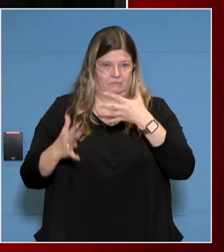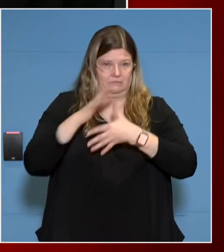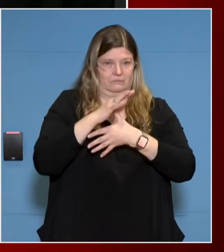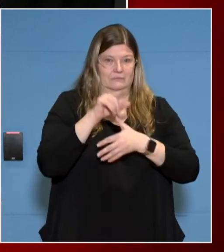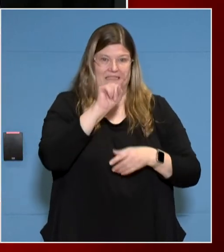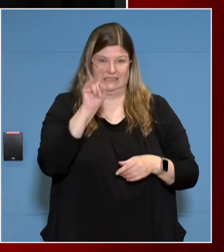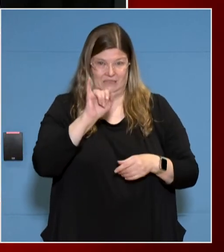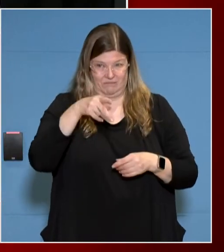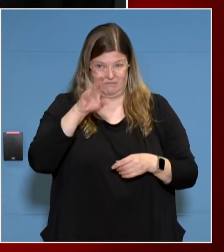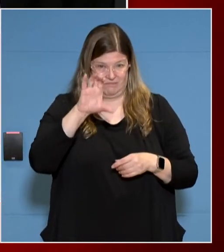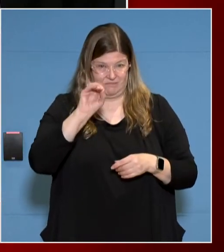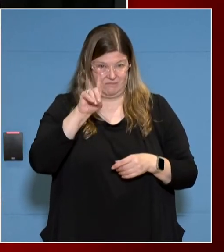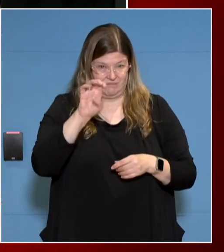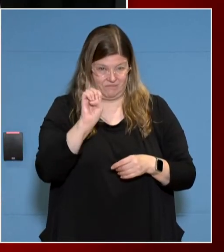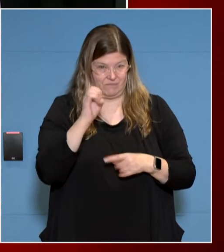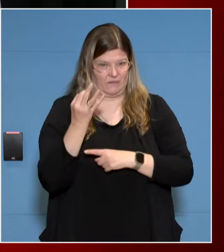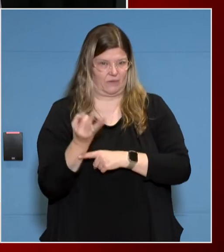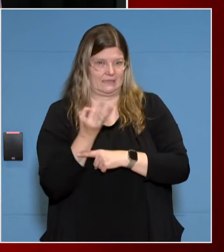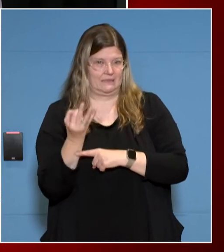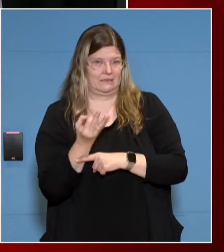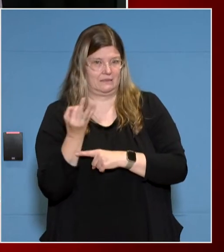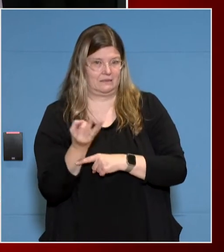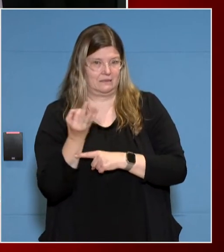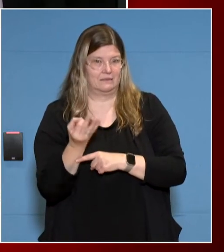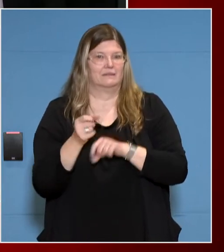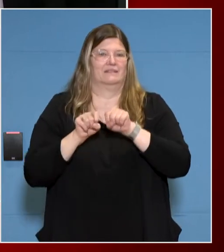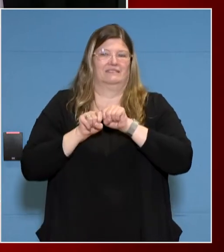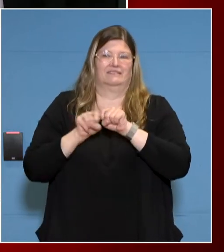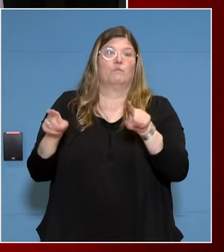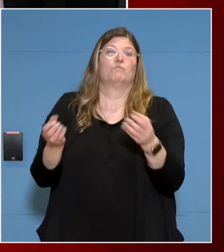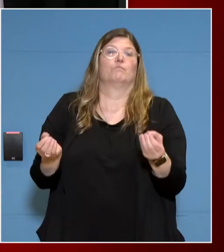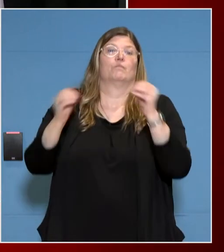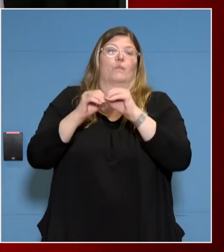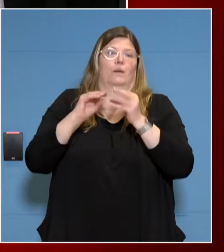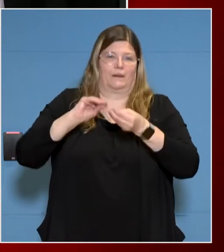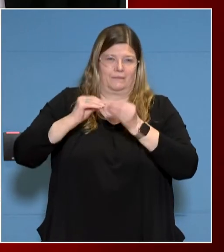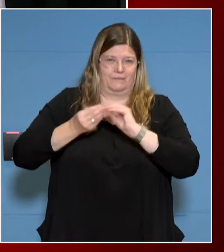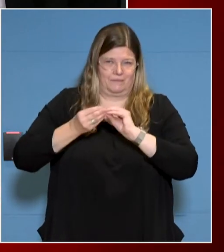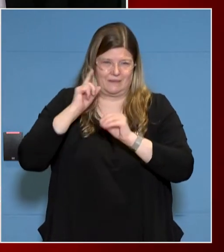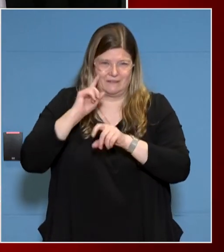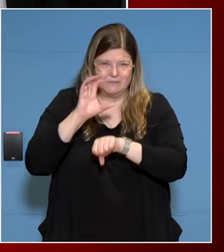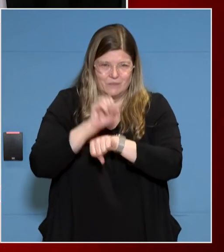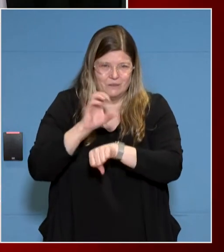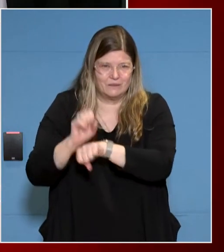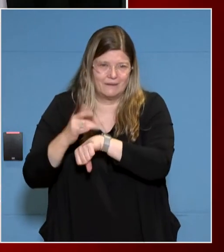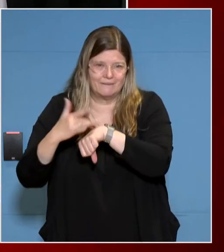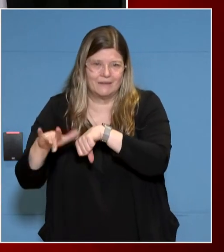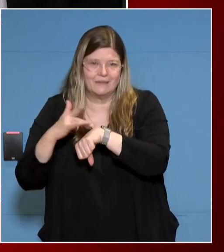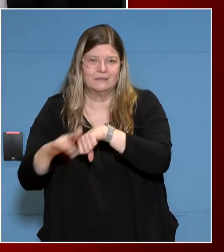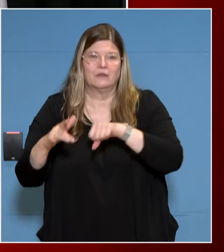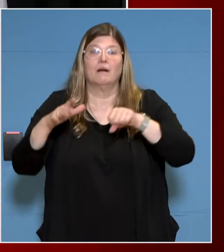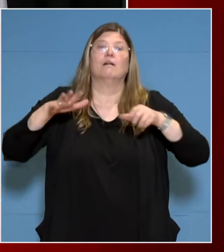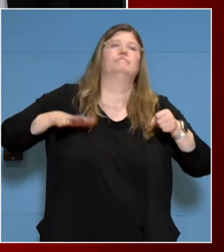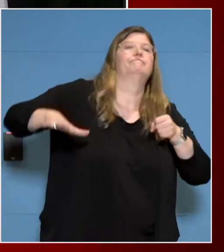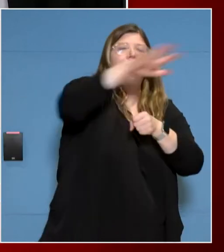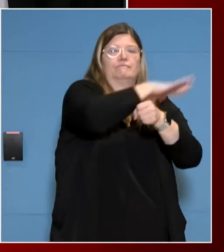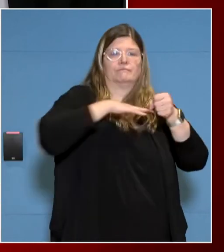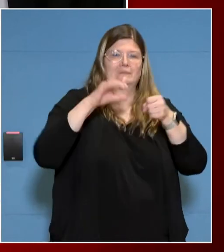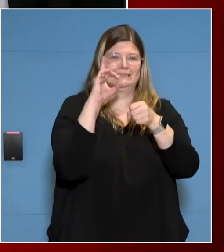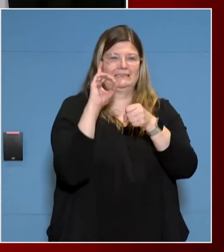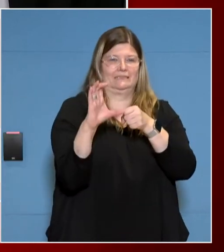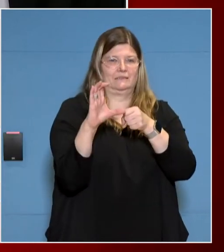on Friday we release an additional number of appointments that are available citywide. Okay, so because